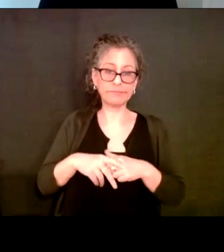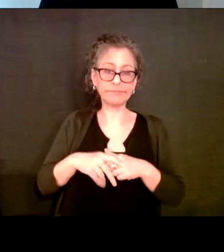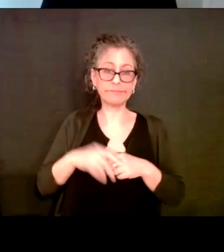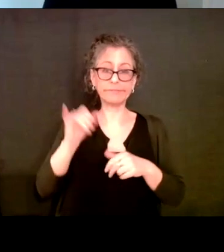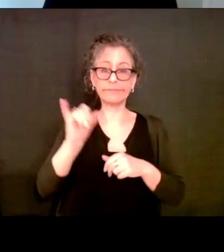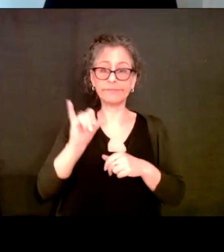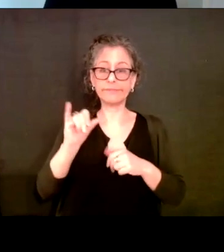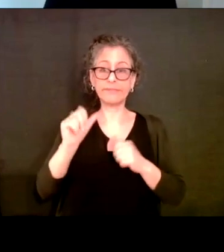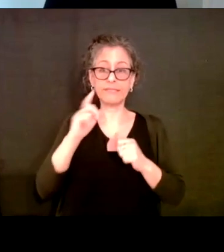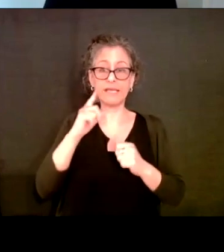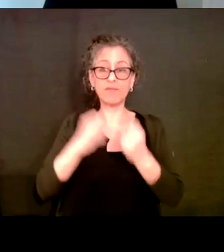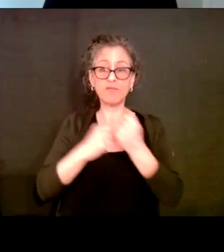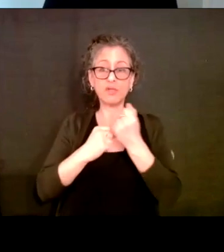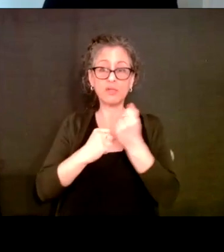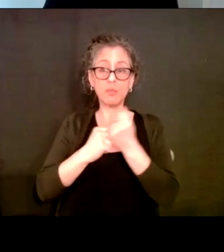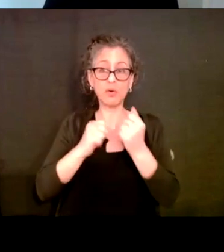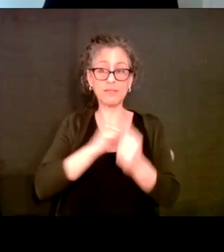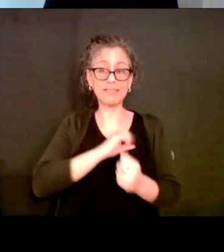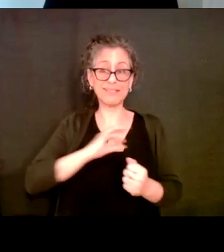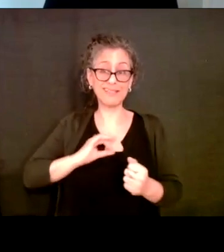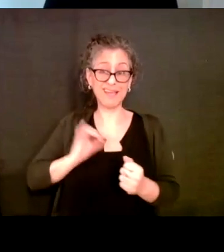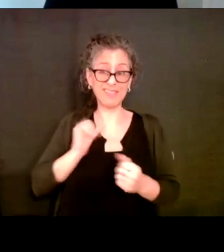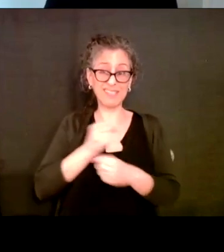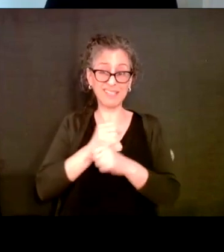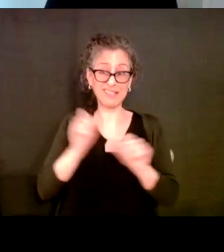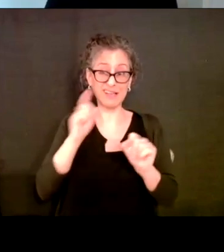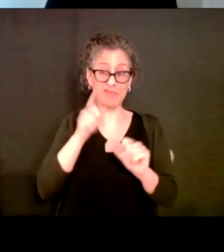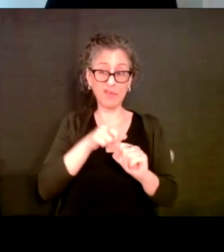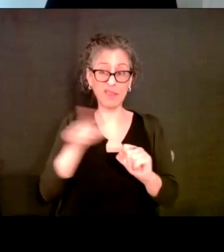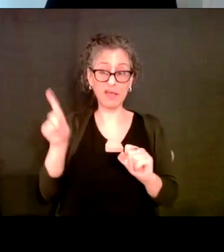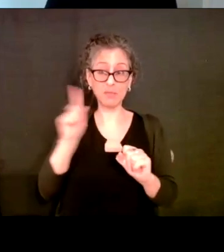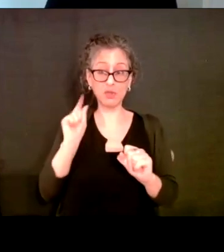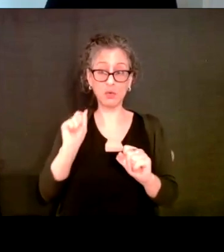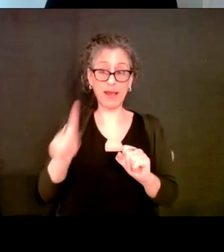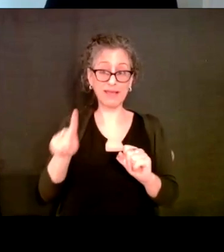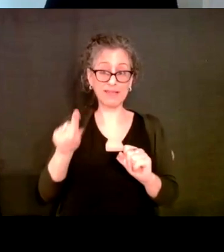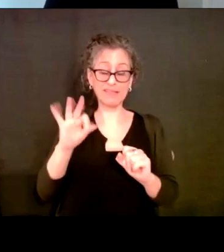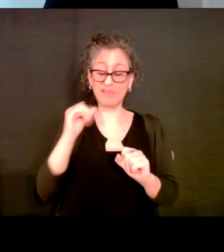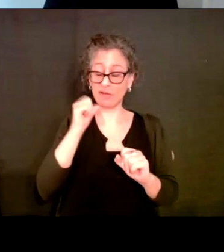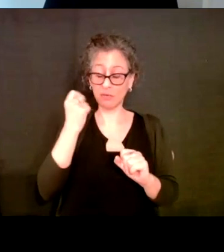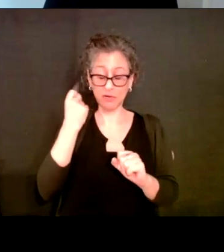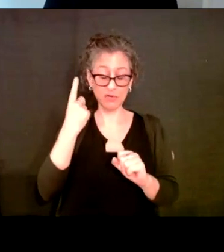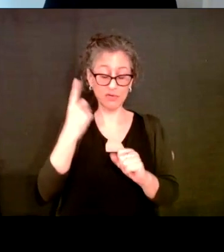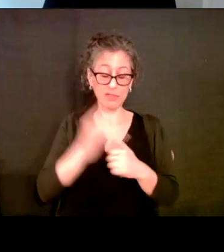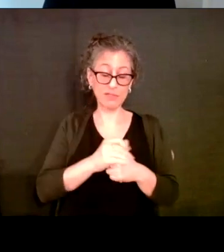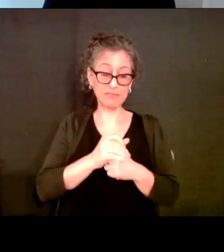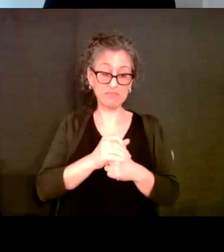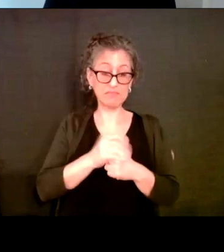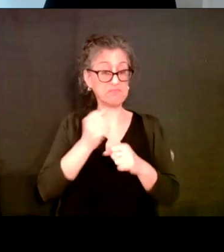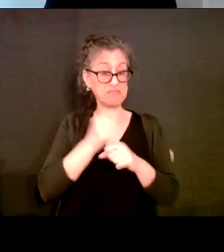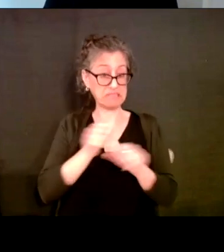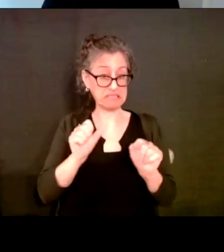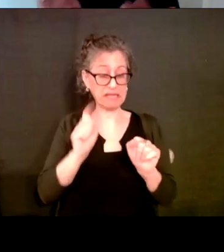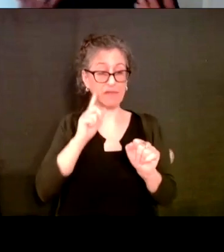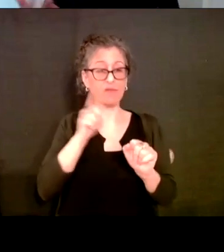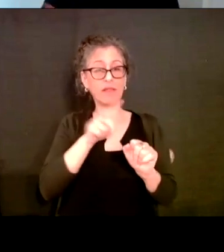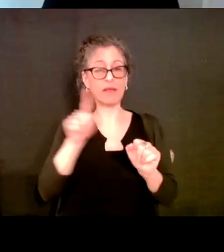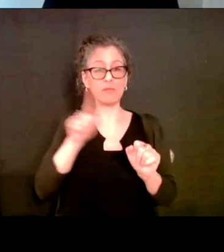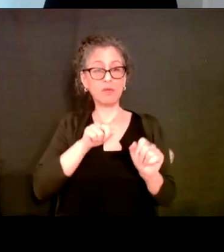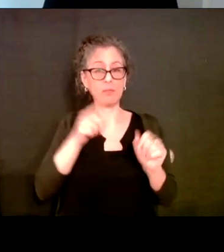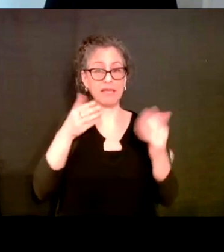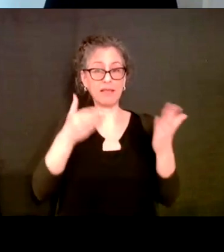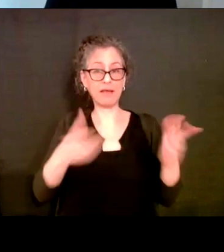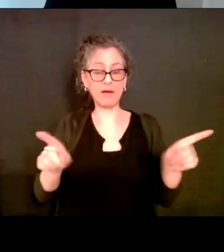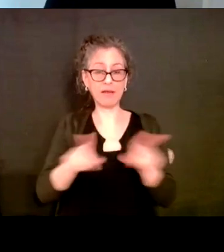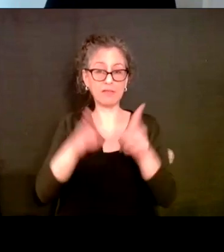Similarly, for support staff, is it safe for them to ask questions if they don't understand? Is it safe for them to be present as a person